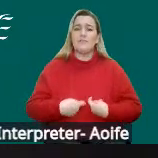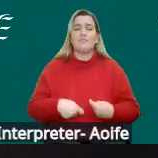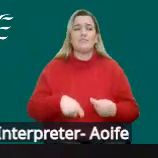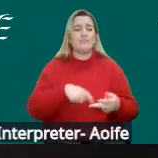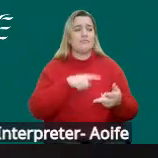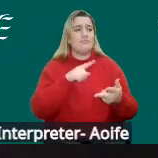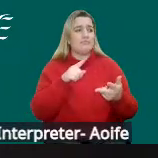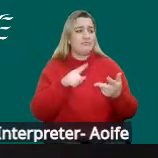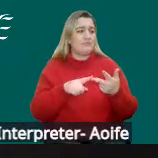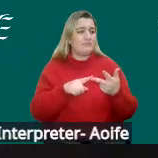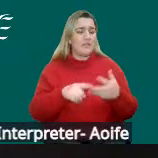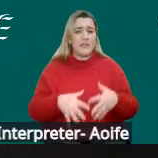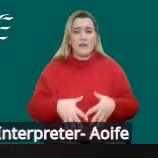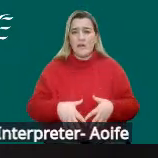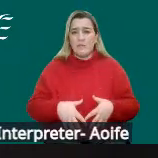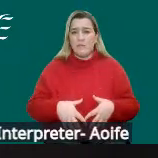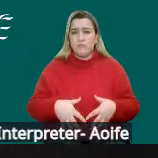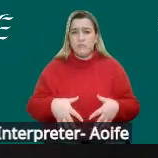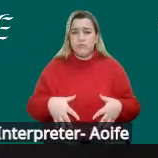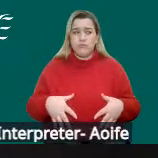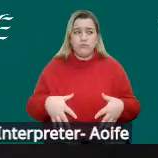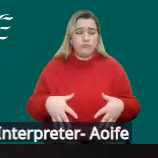the bloating in your stomach.